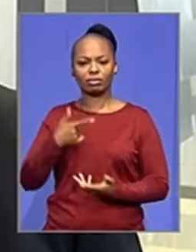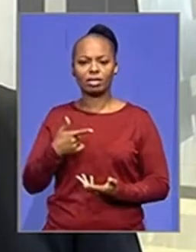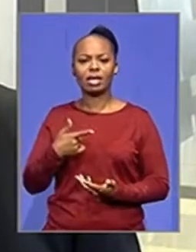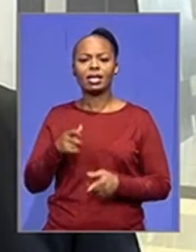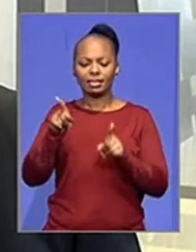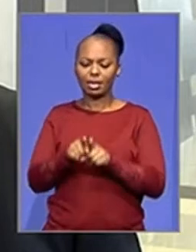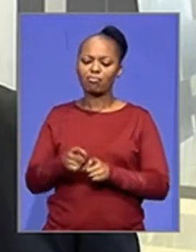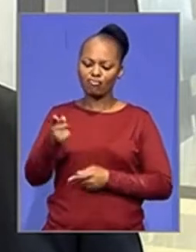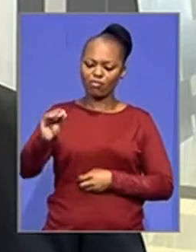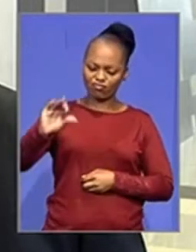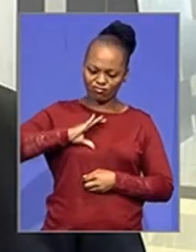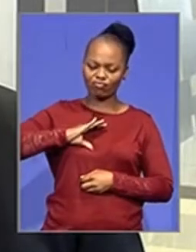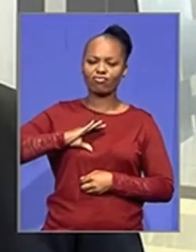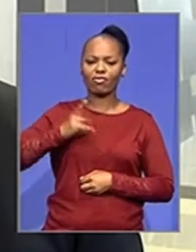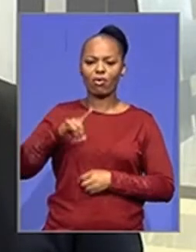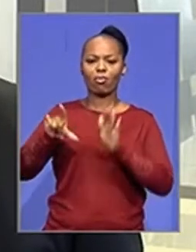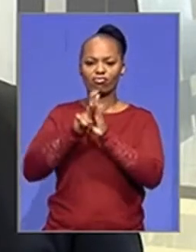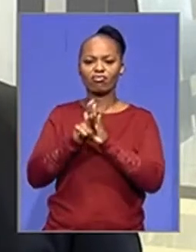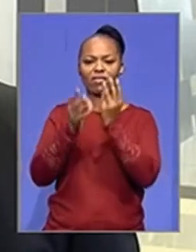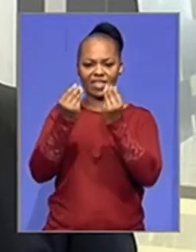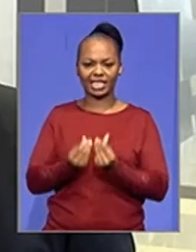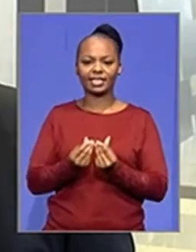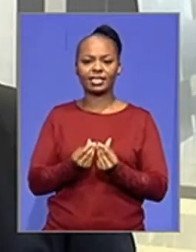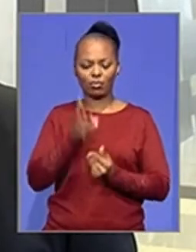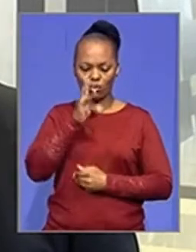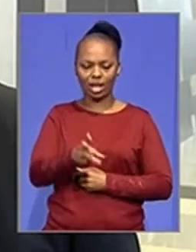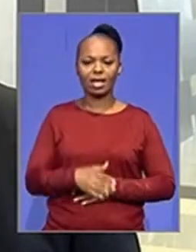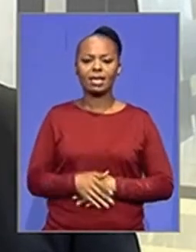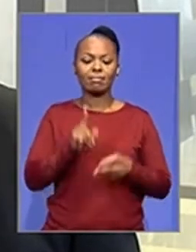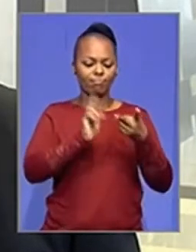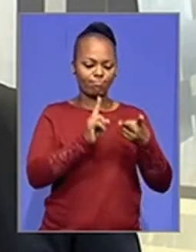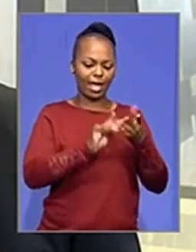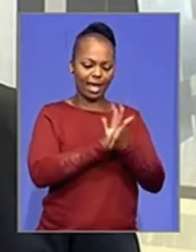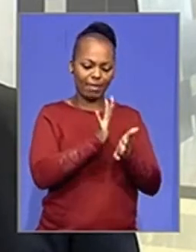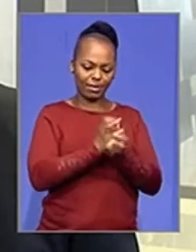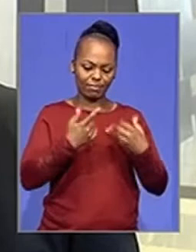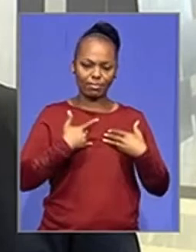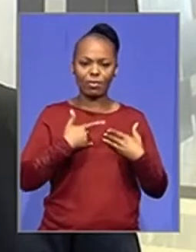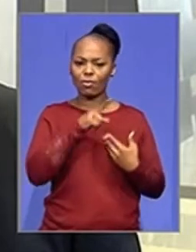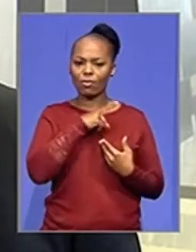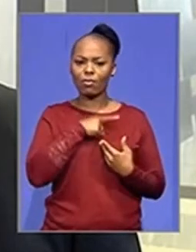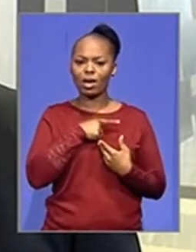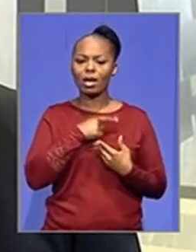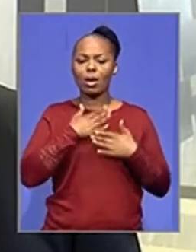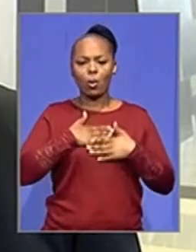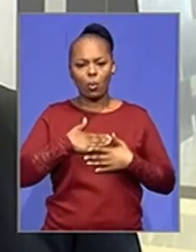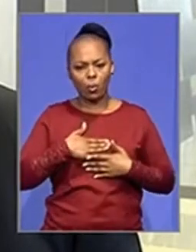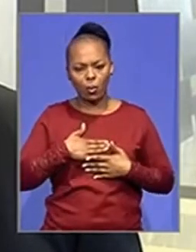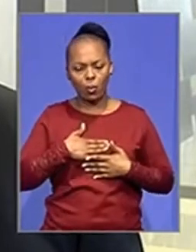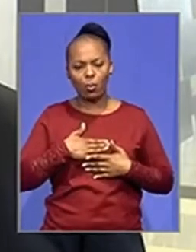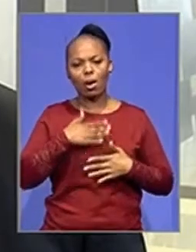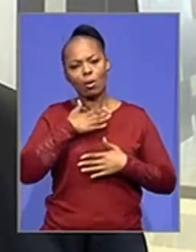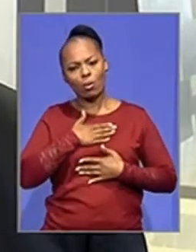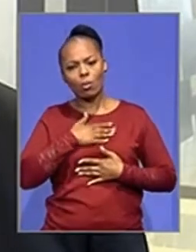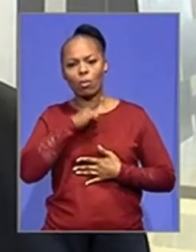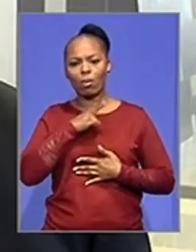paid for our legal fees. The other thing that makes us happy is that it then paves the way for us to ultimately deal